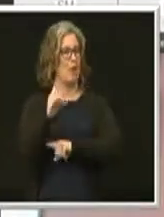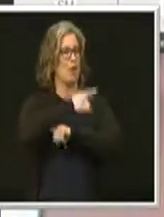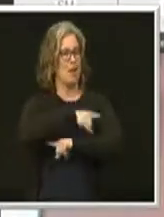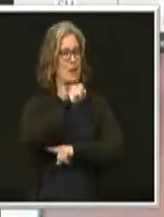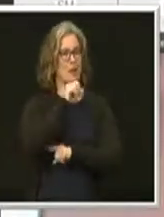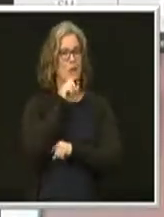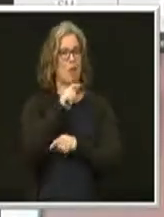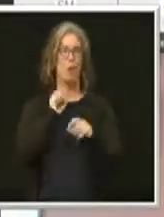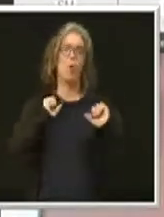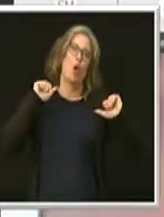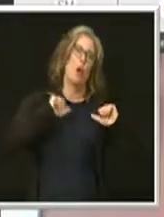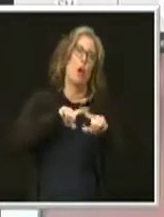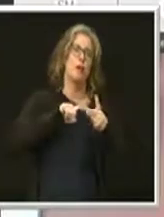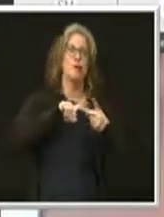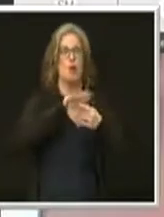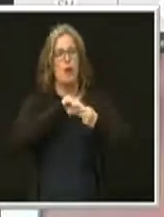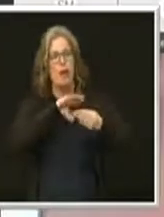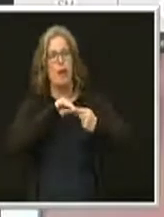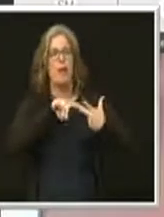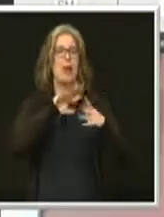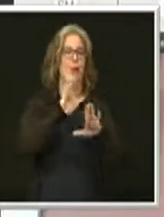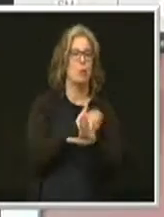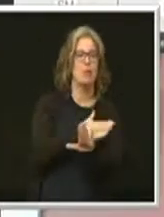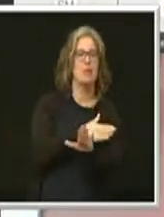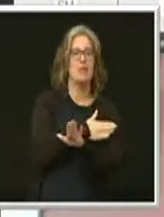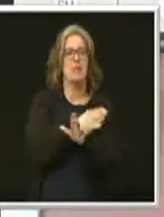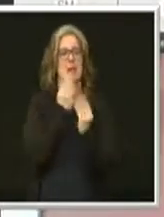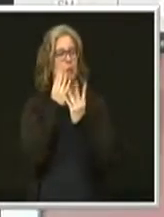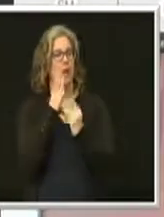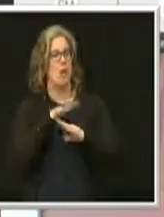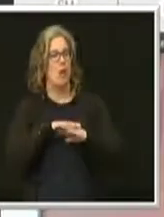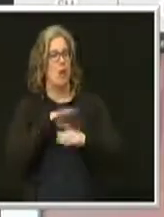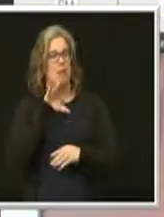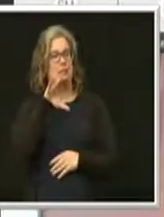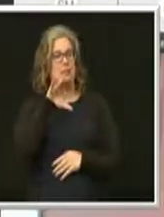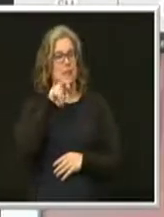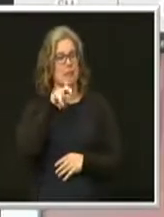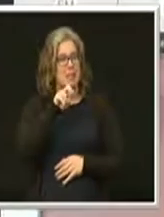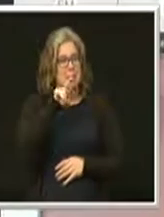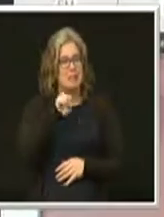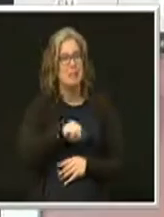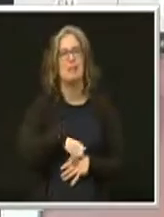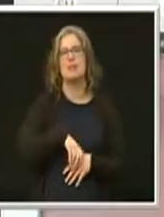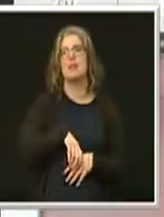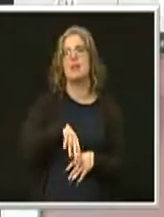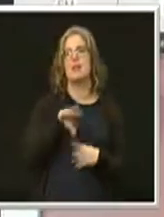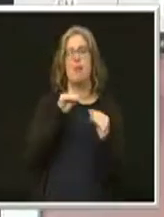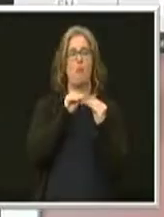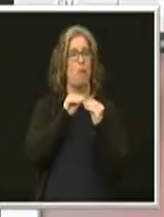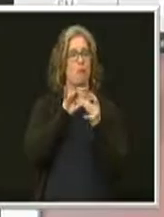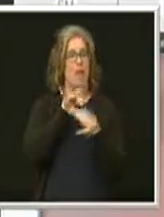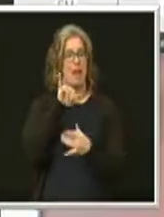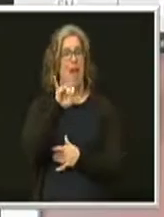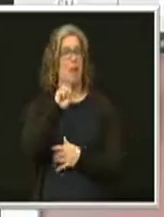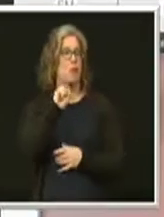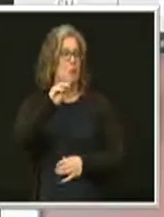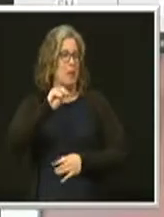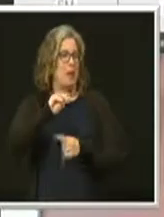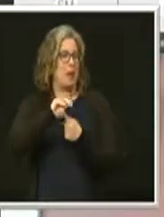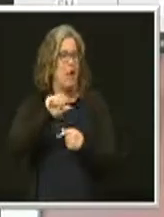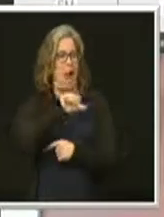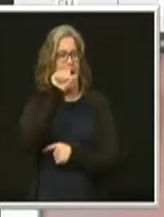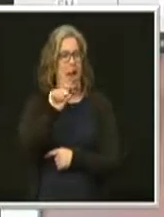their workouts, storytelling, music. There's information on the census. You can find out more about that on social media